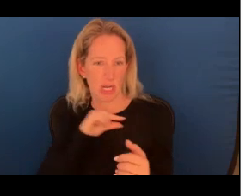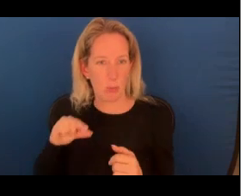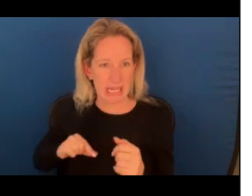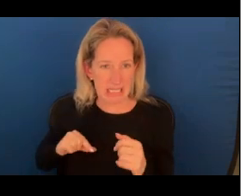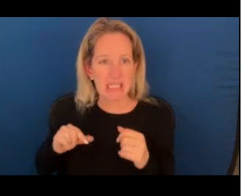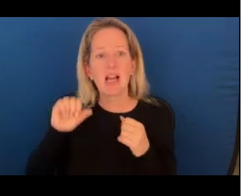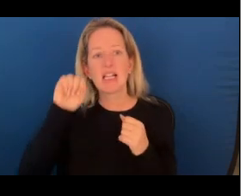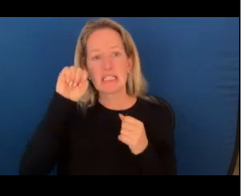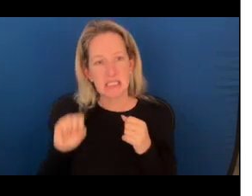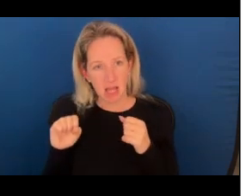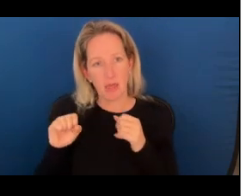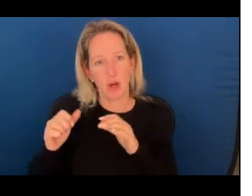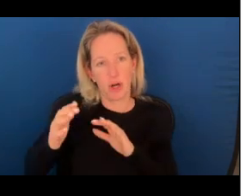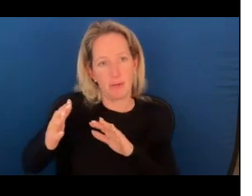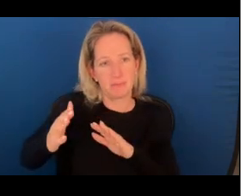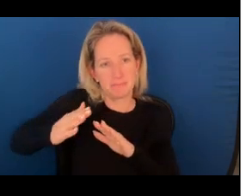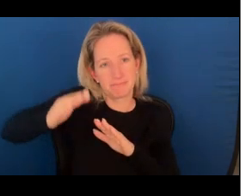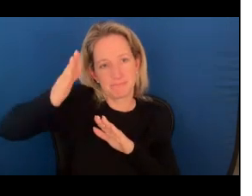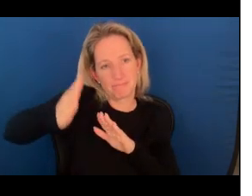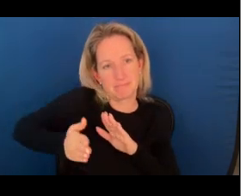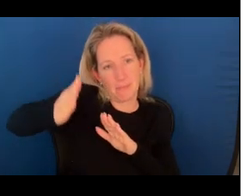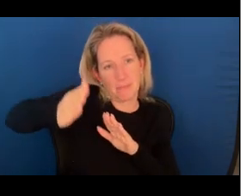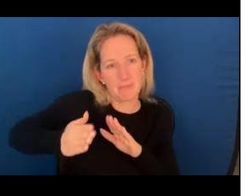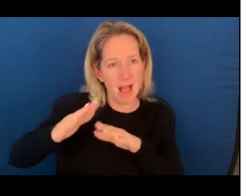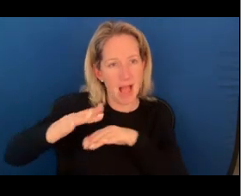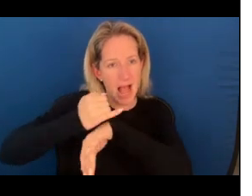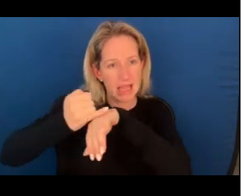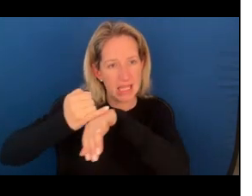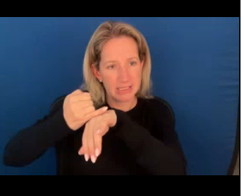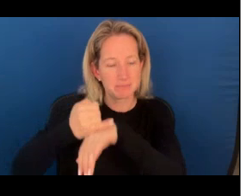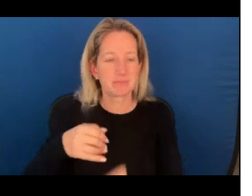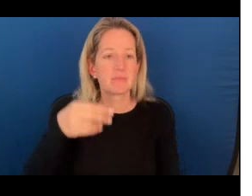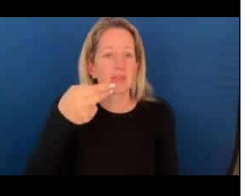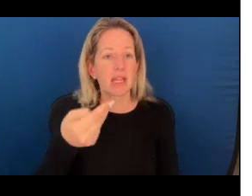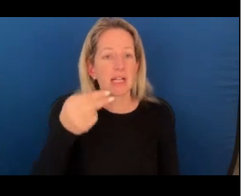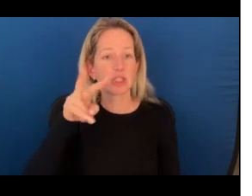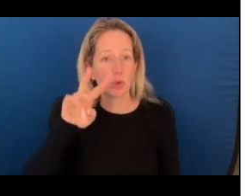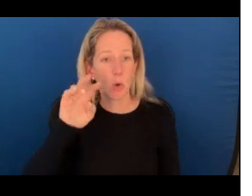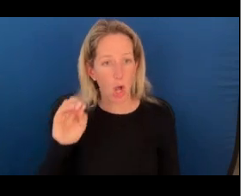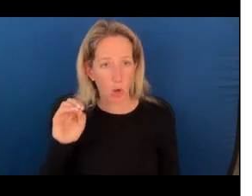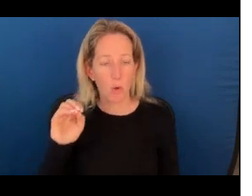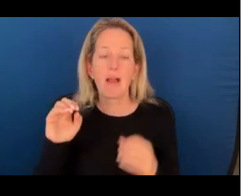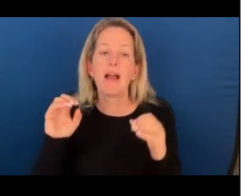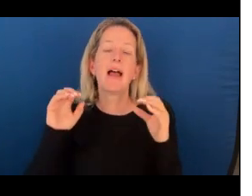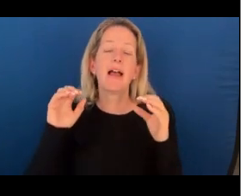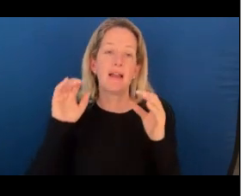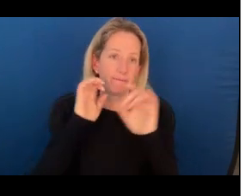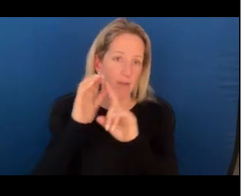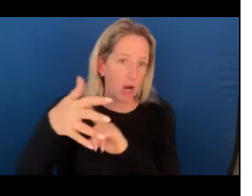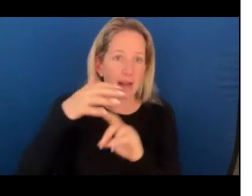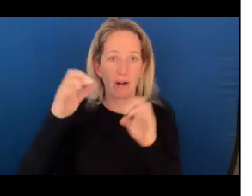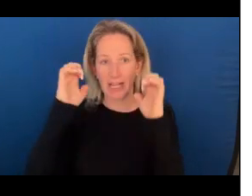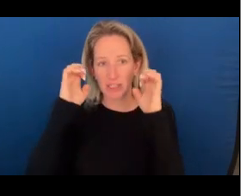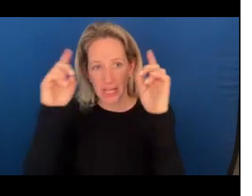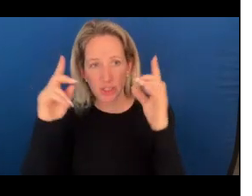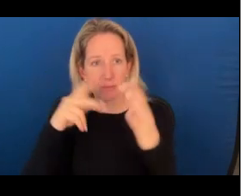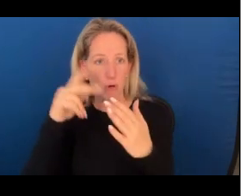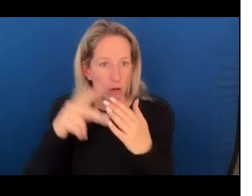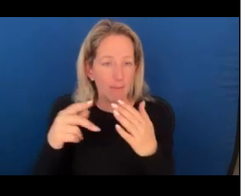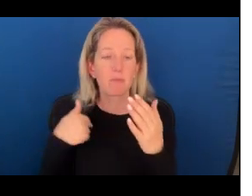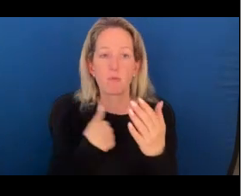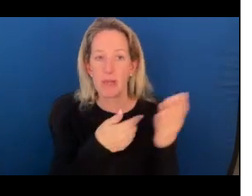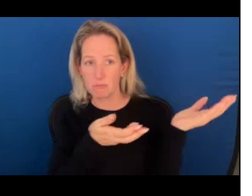barrier island. Next slide, please. And H2O does environmental education programs. We bring kids to